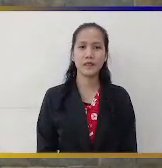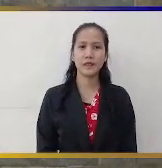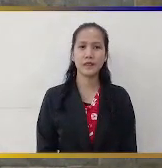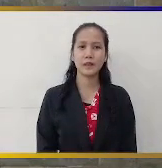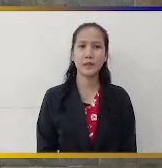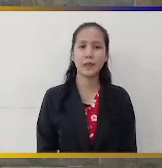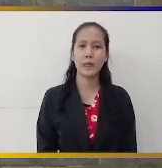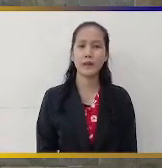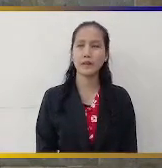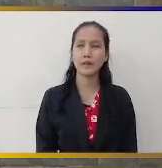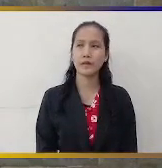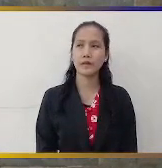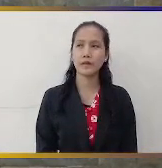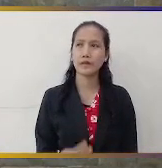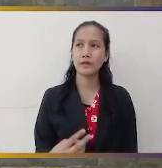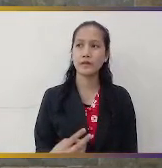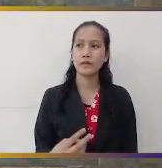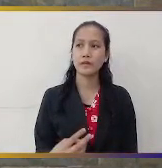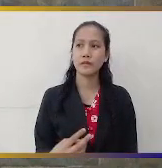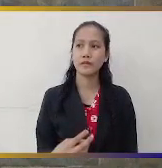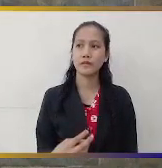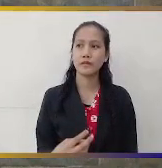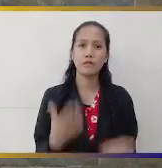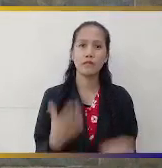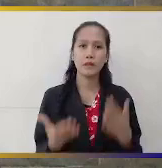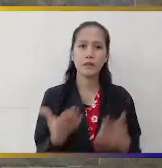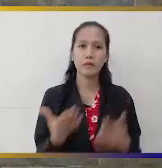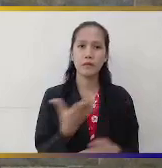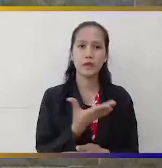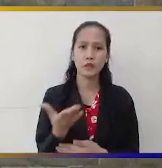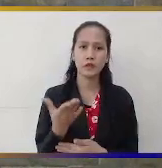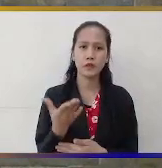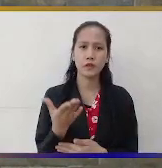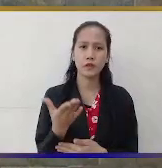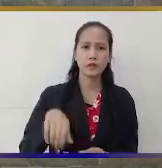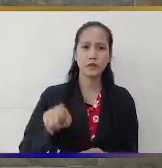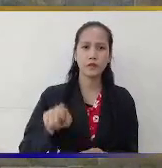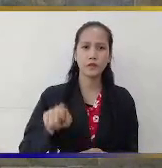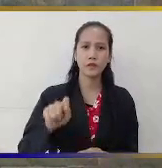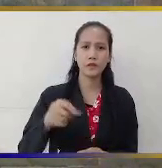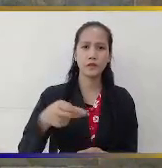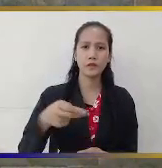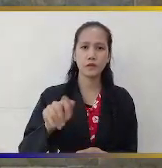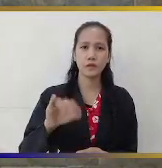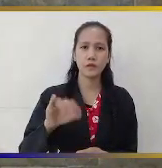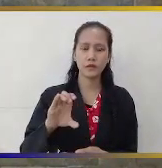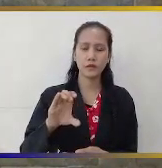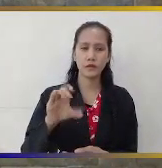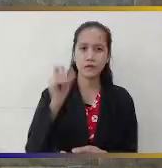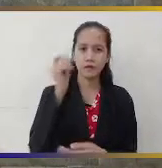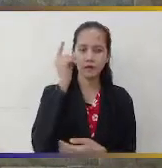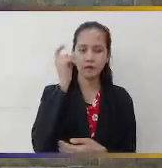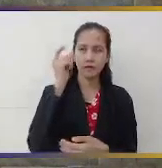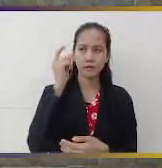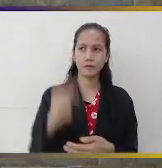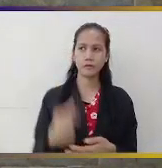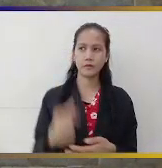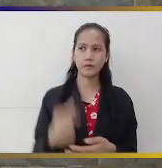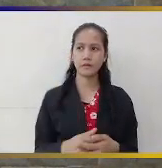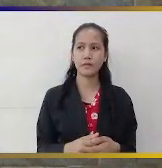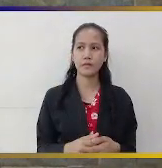You don't have to be apathetic. You can now be strong and moved and